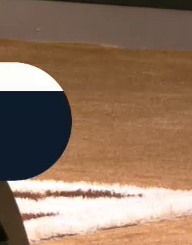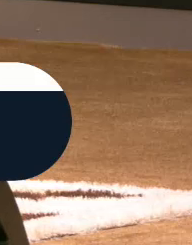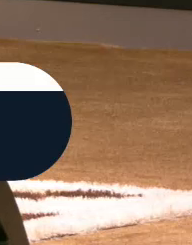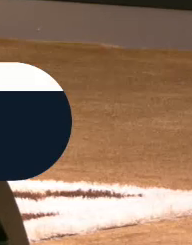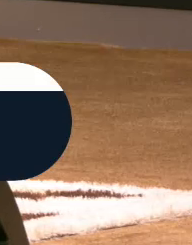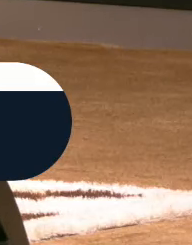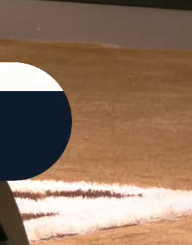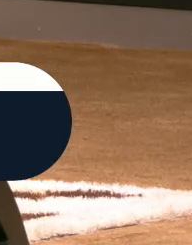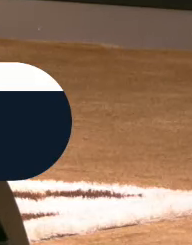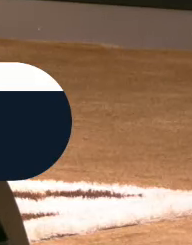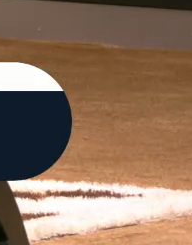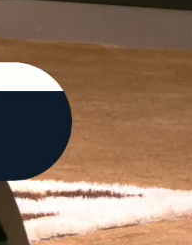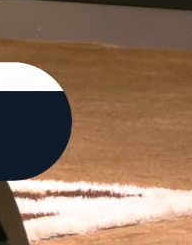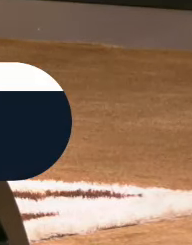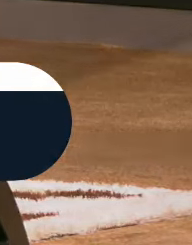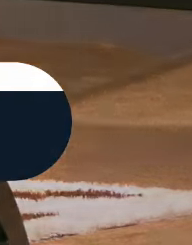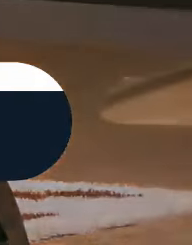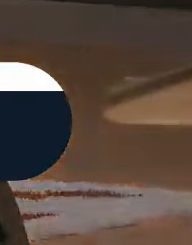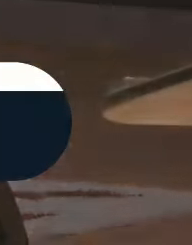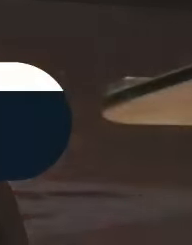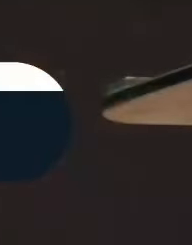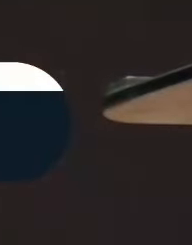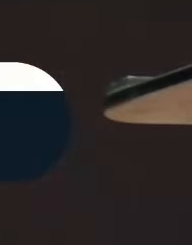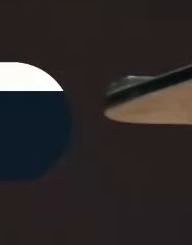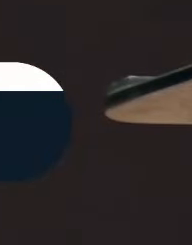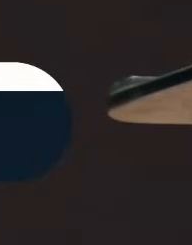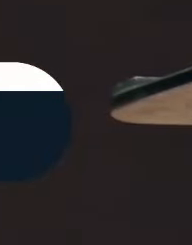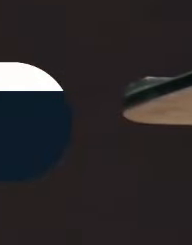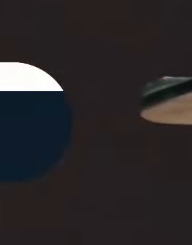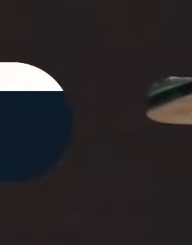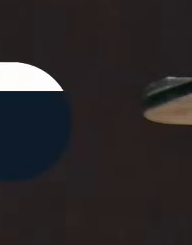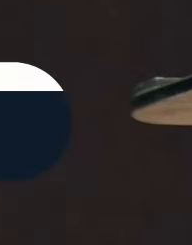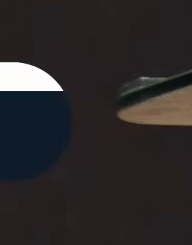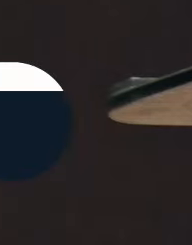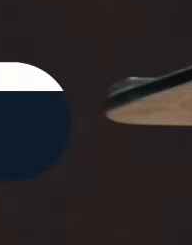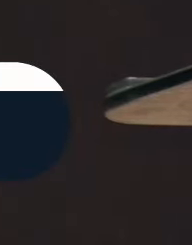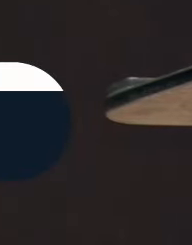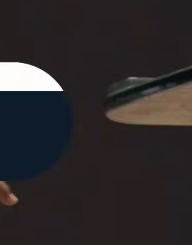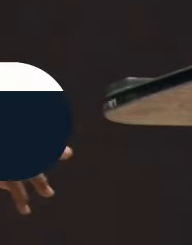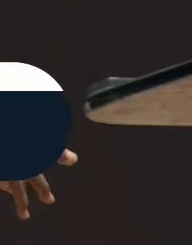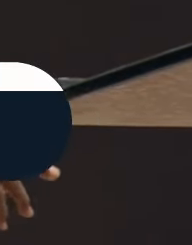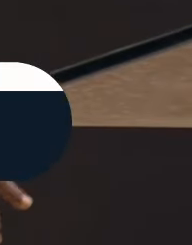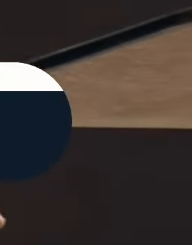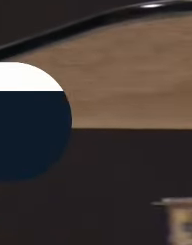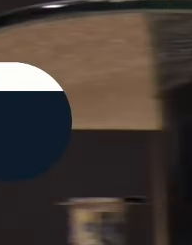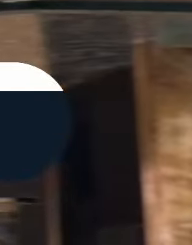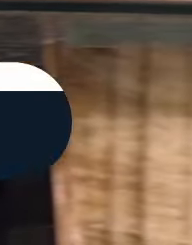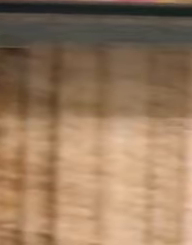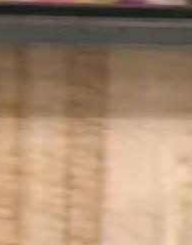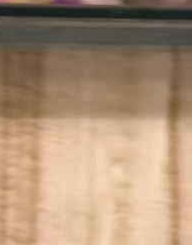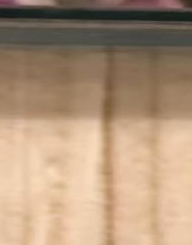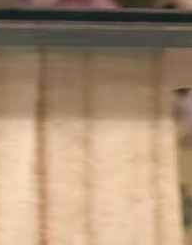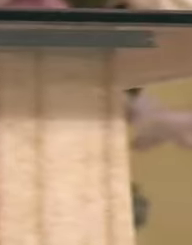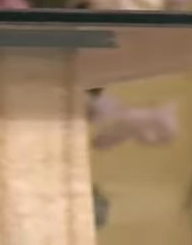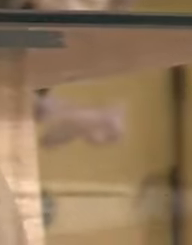faith, can faith in active faith, can faith,